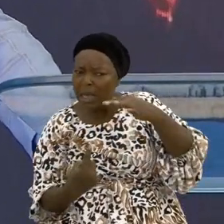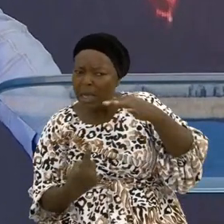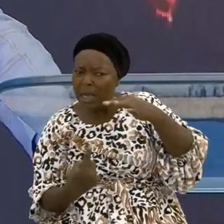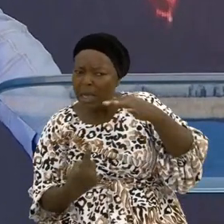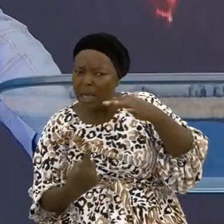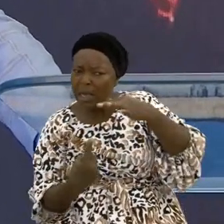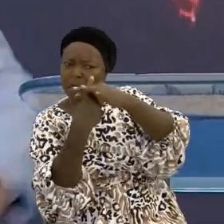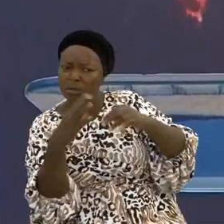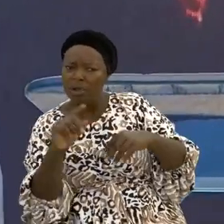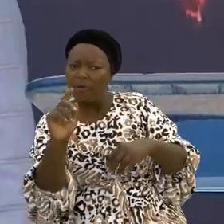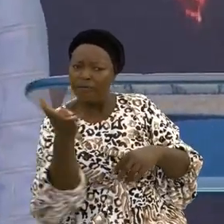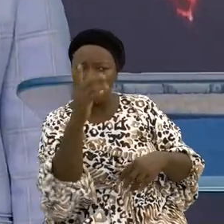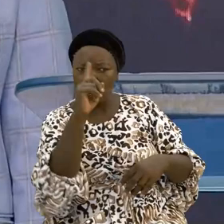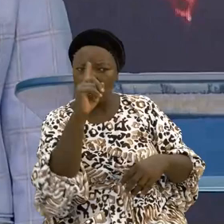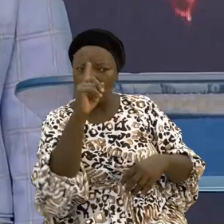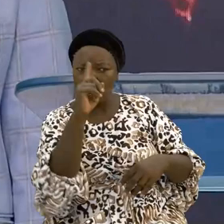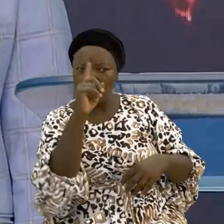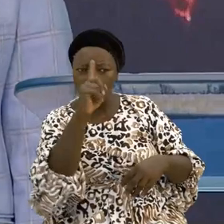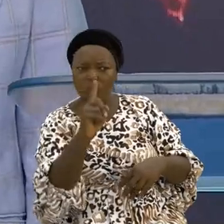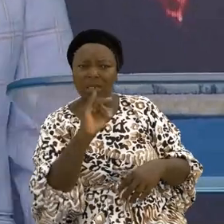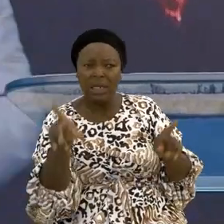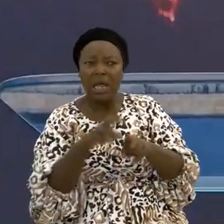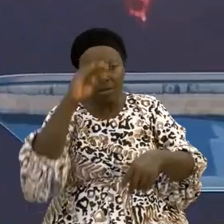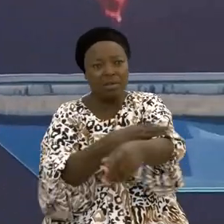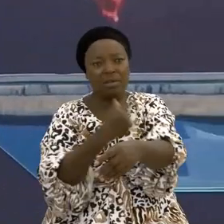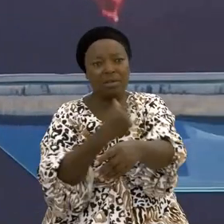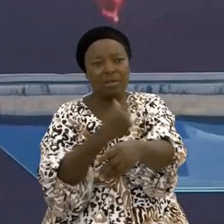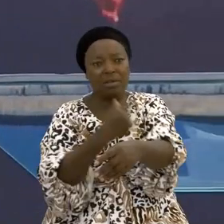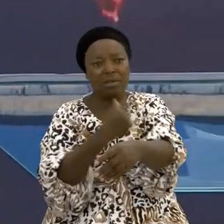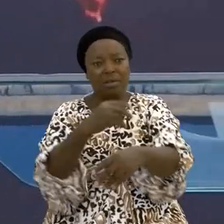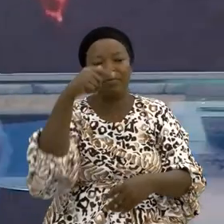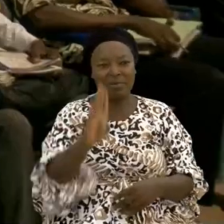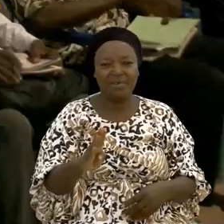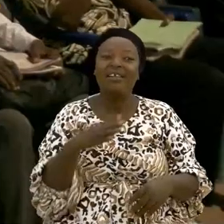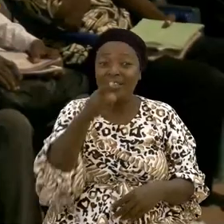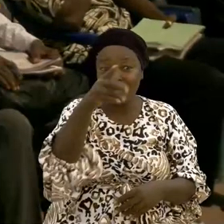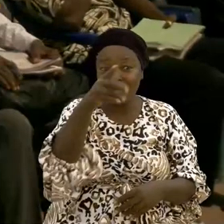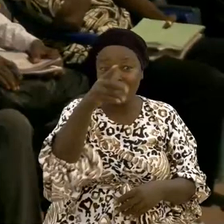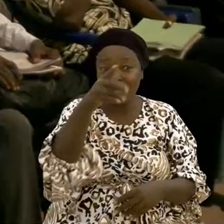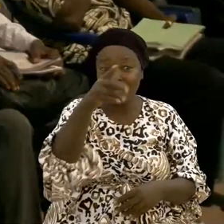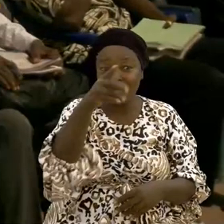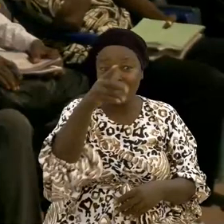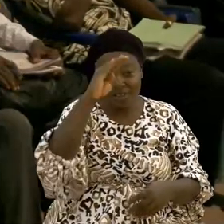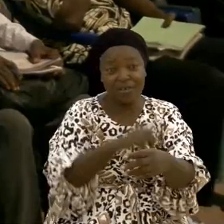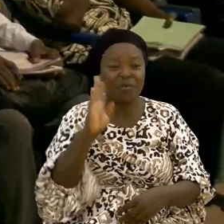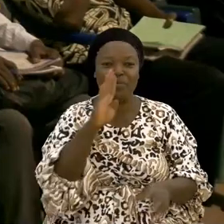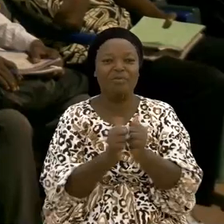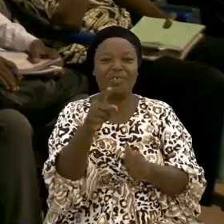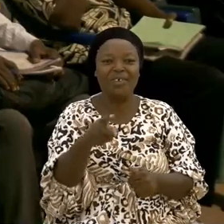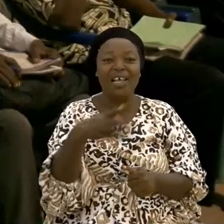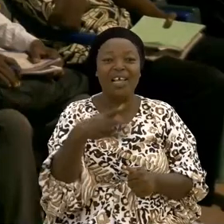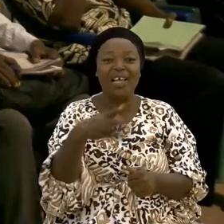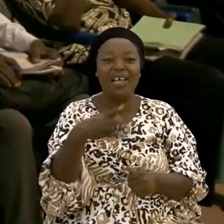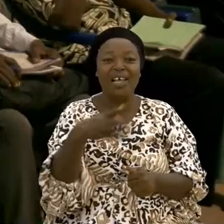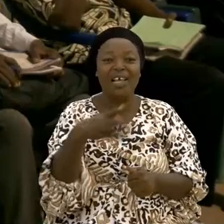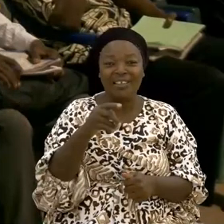is like the Son of God. The Son of God will be with you. The Son of God will never leave